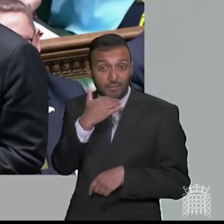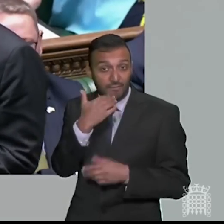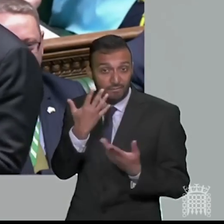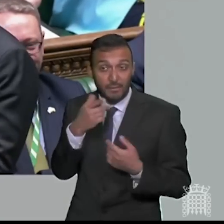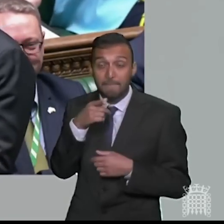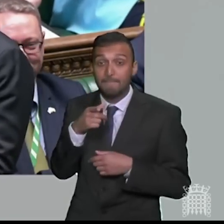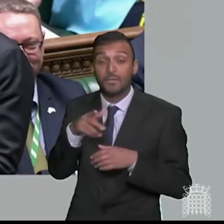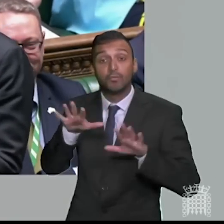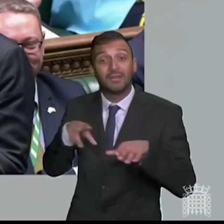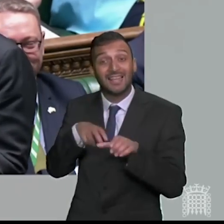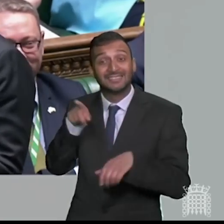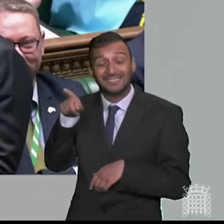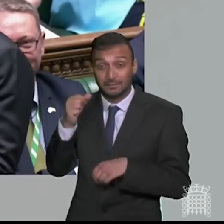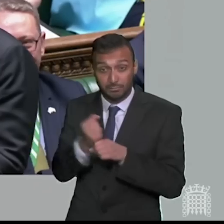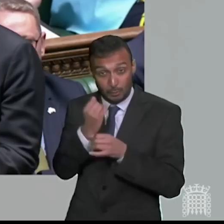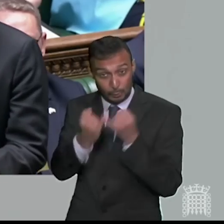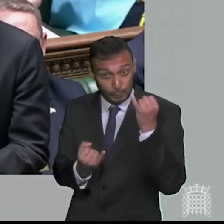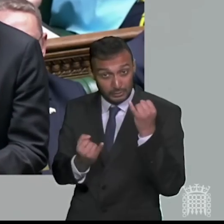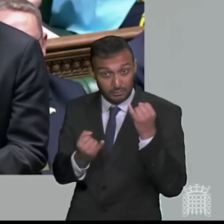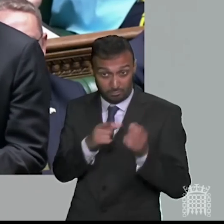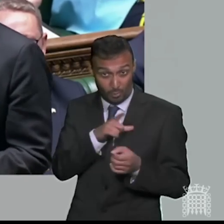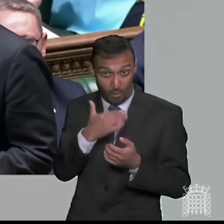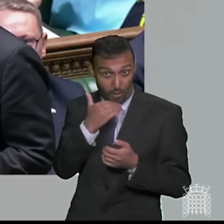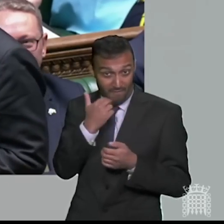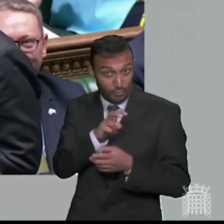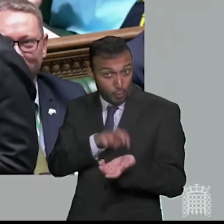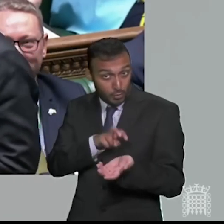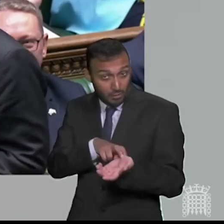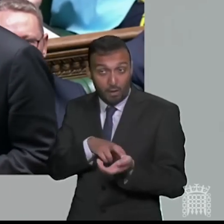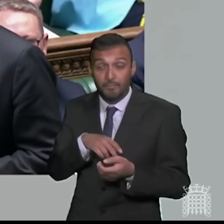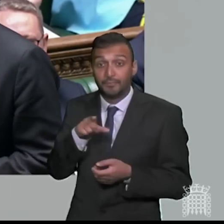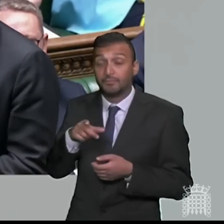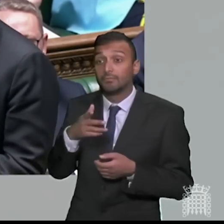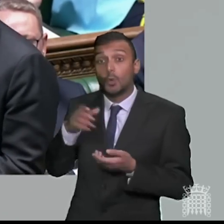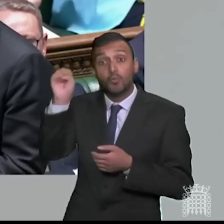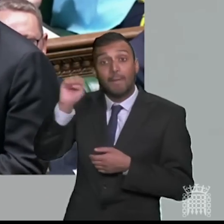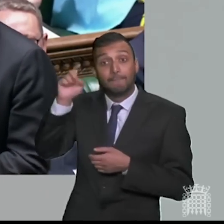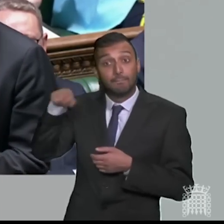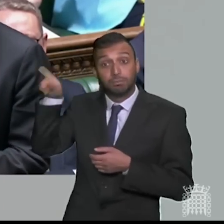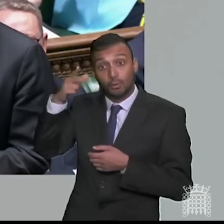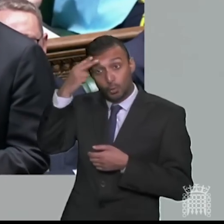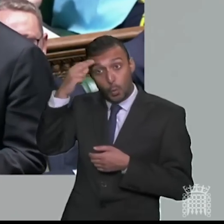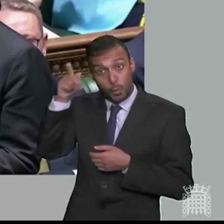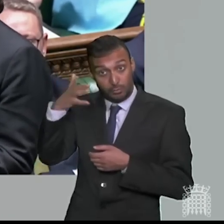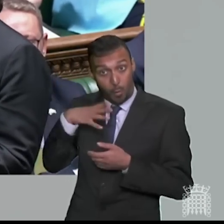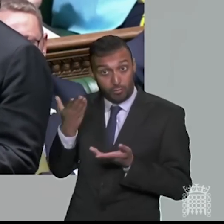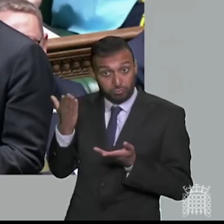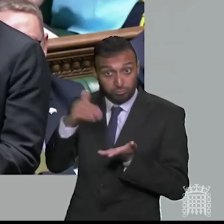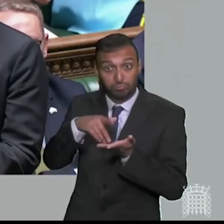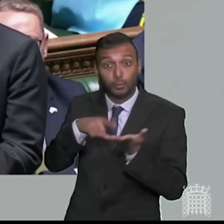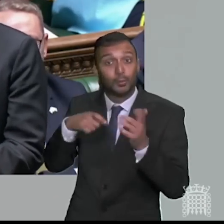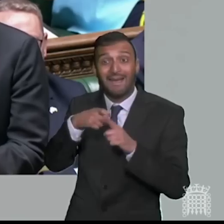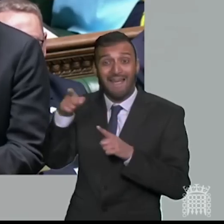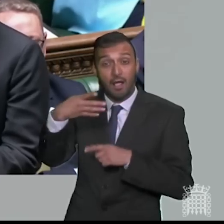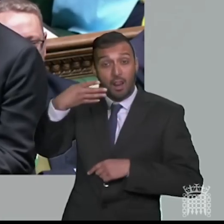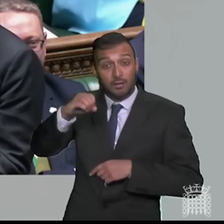has worsened the UK's shortage of doctors. Yep. European nurses registering to work in the UK fell by 90% after